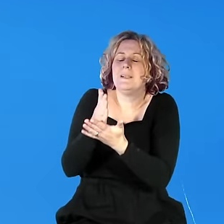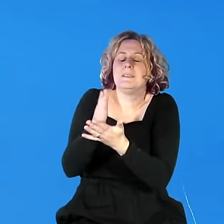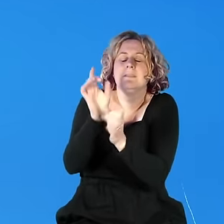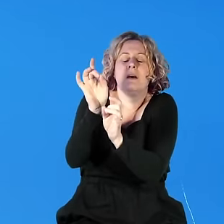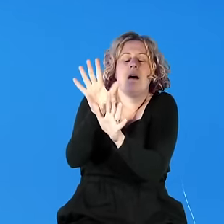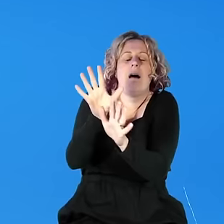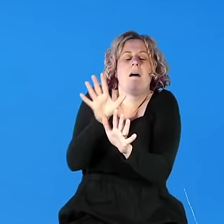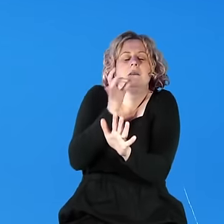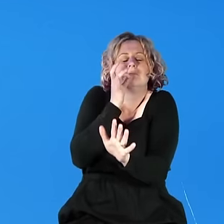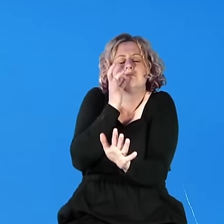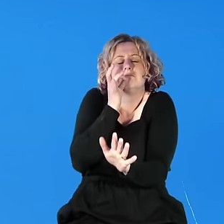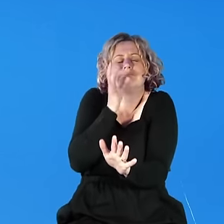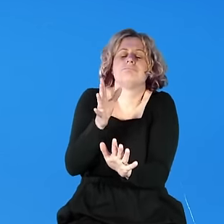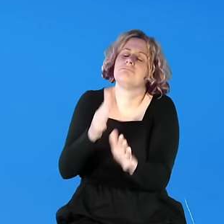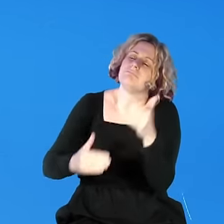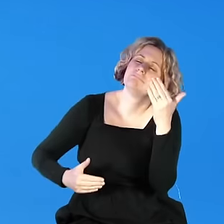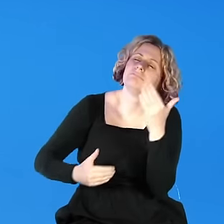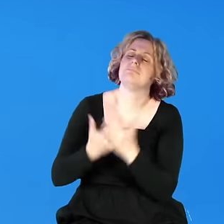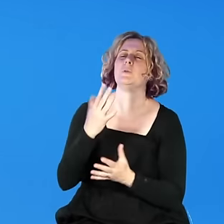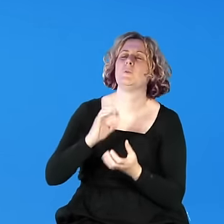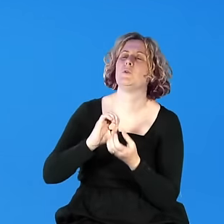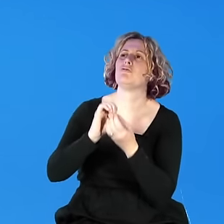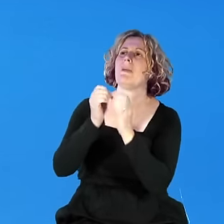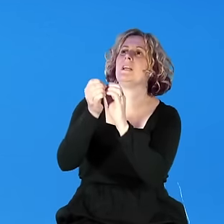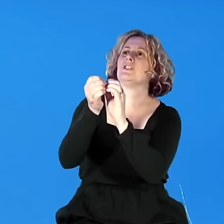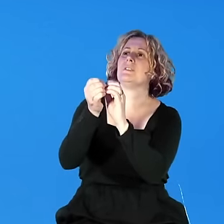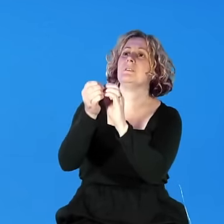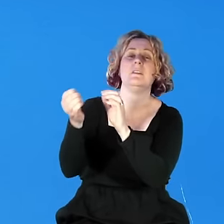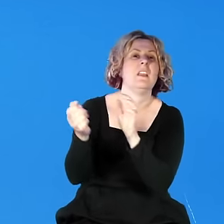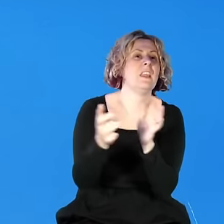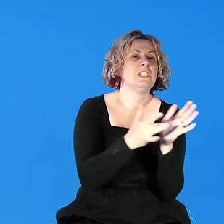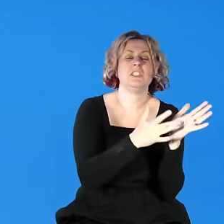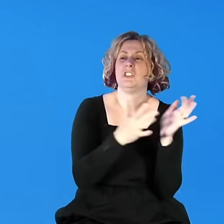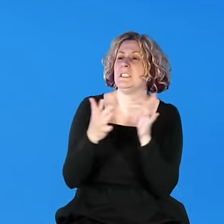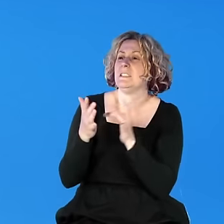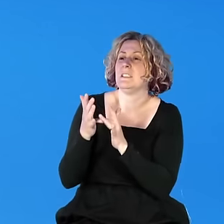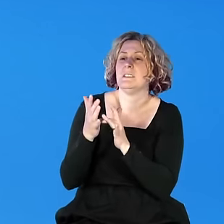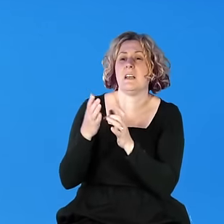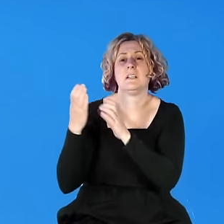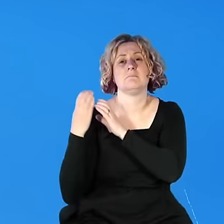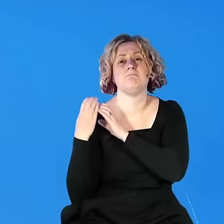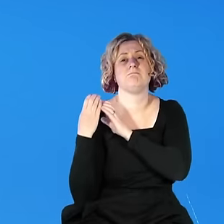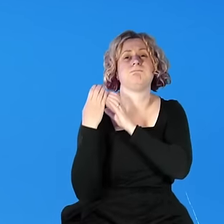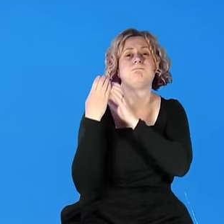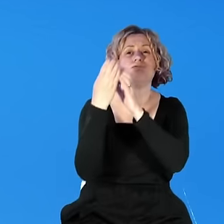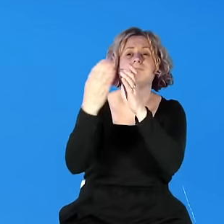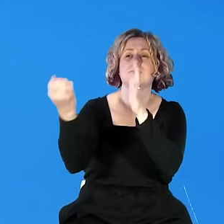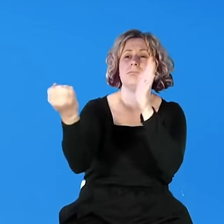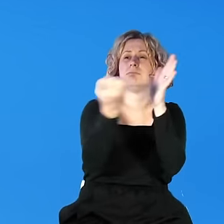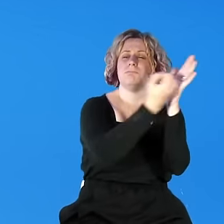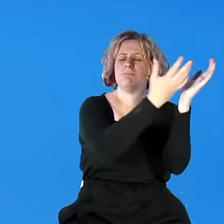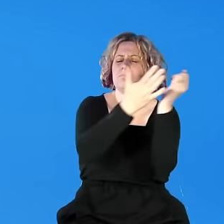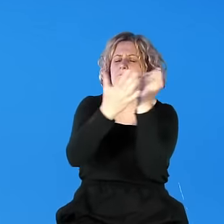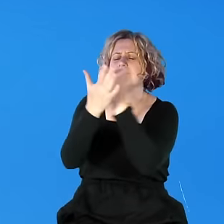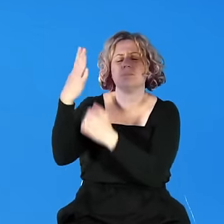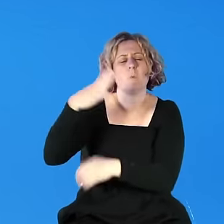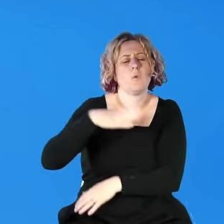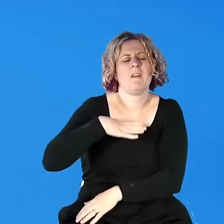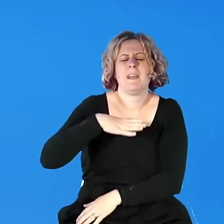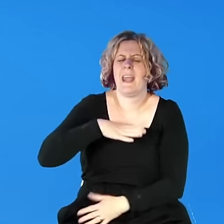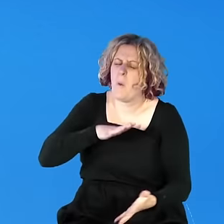that Jesus has carried all of our brokenness, whether it's sexual brokenness or brokenness in all kinds of